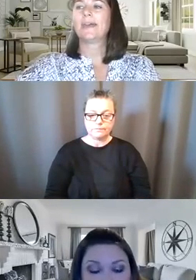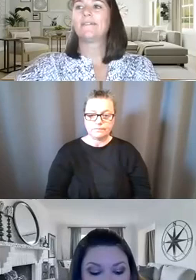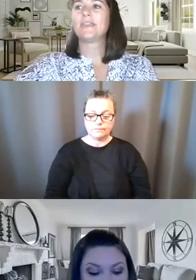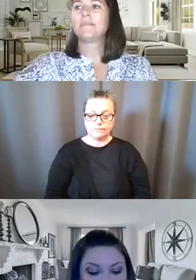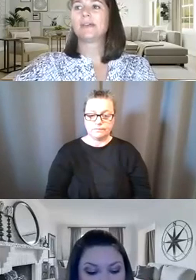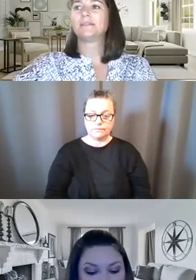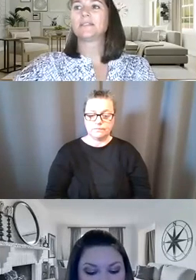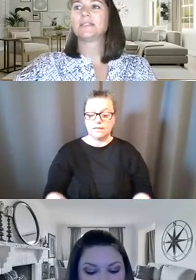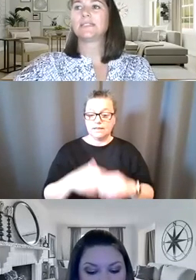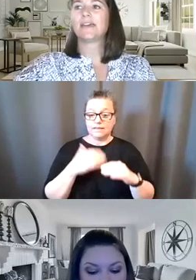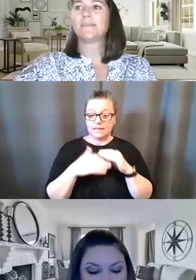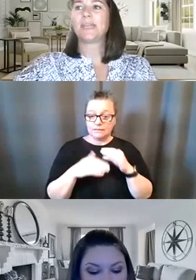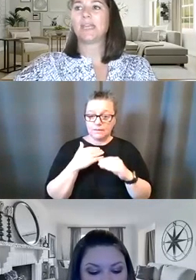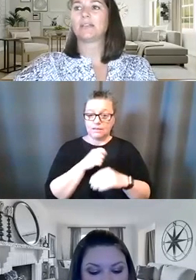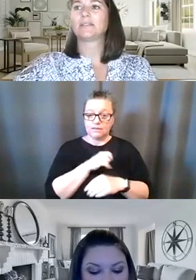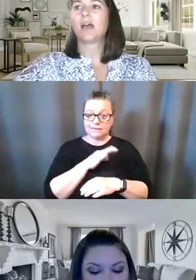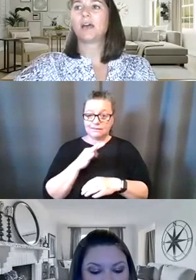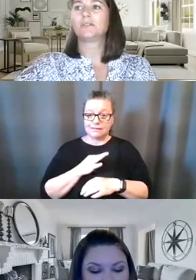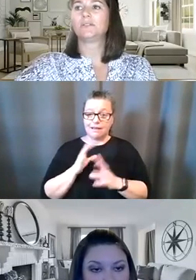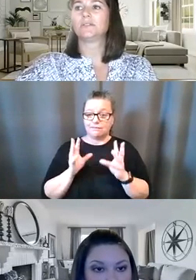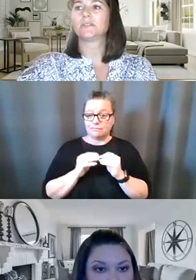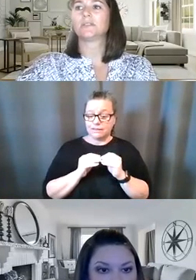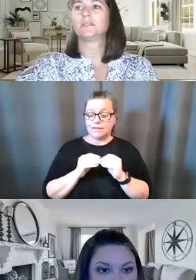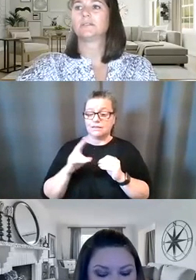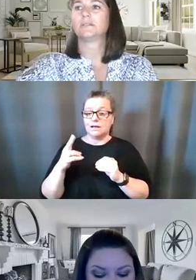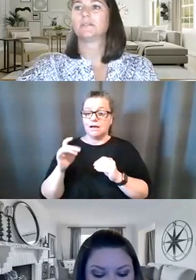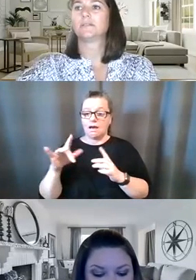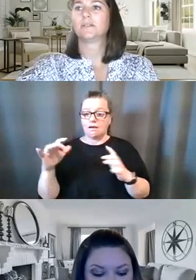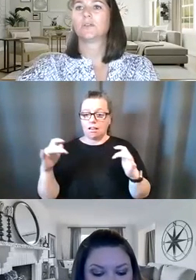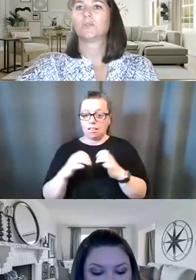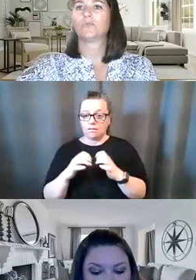We have emails, staff meetings, huddles,